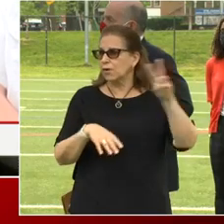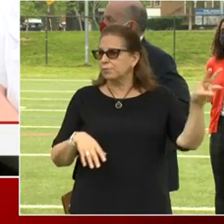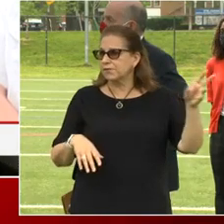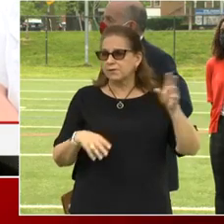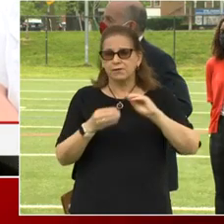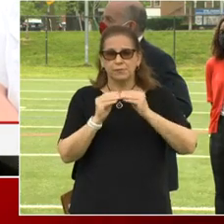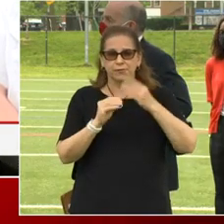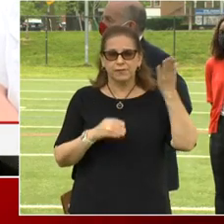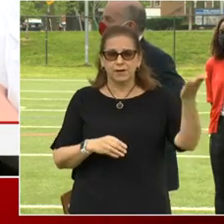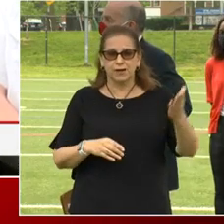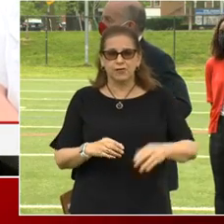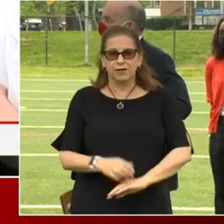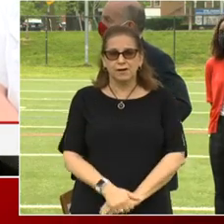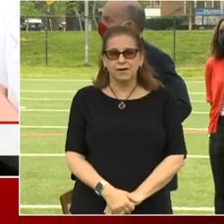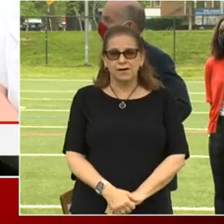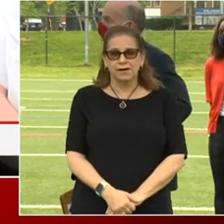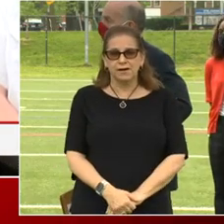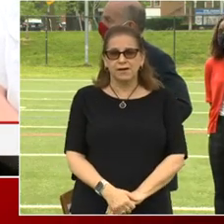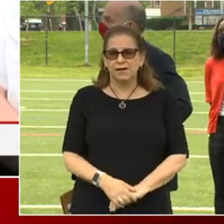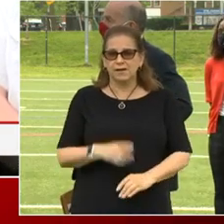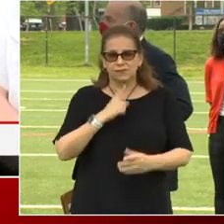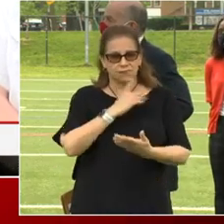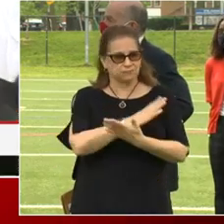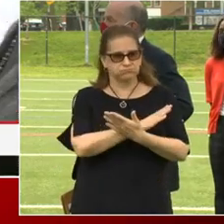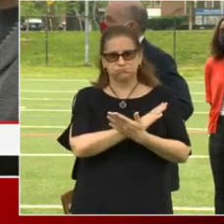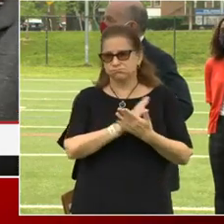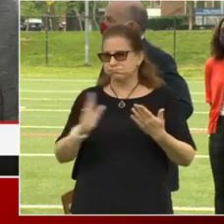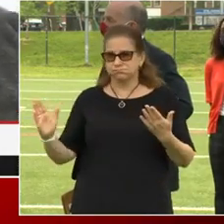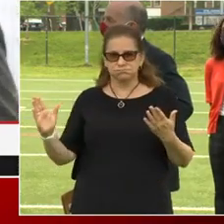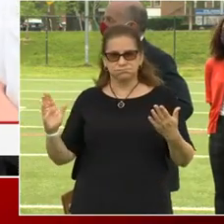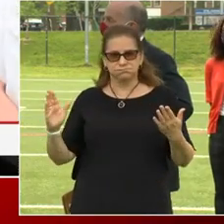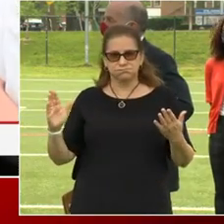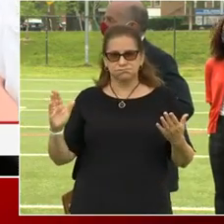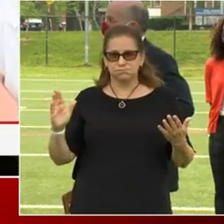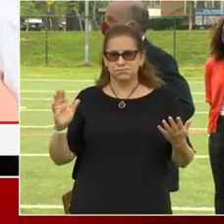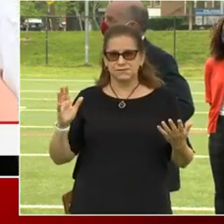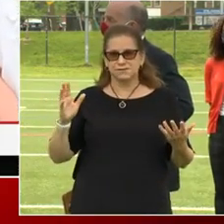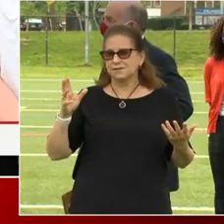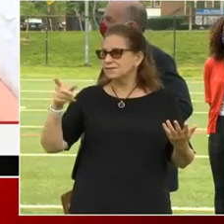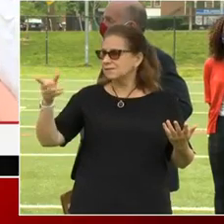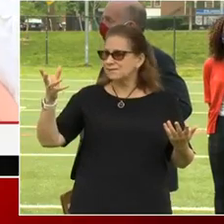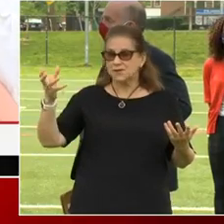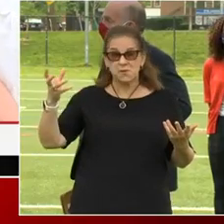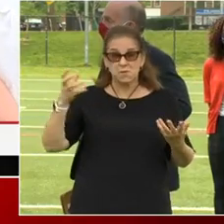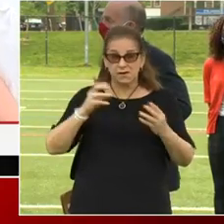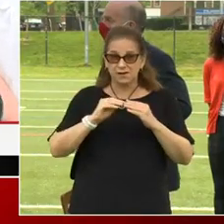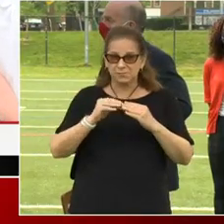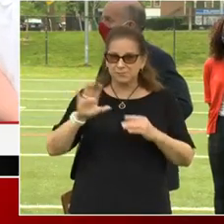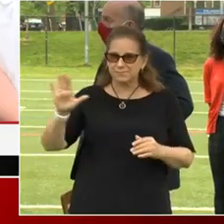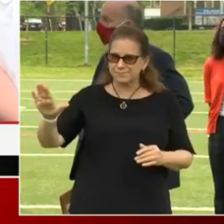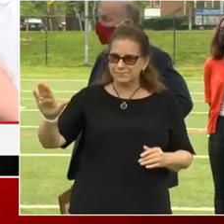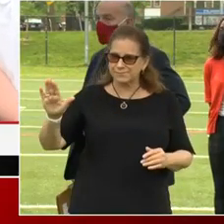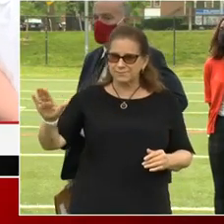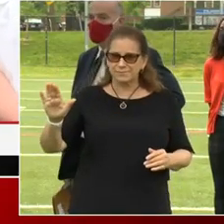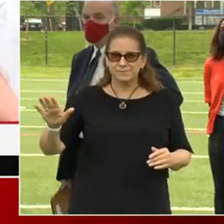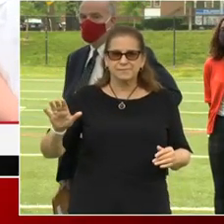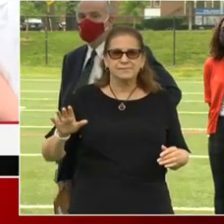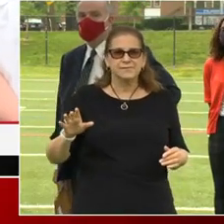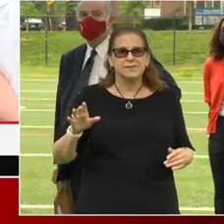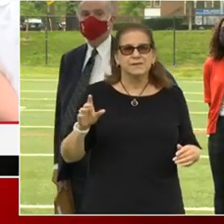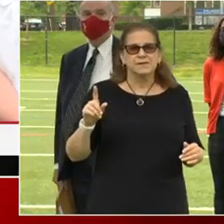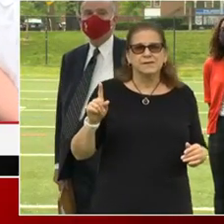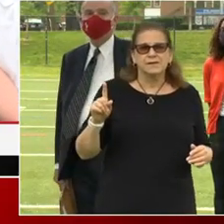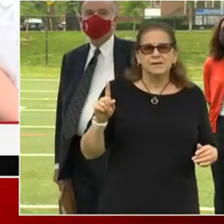seeing a mix across the board in that. We'll have to get you some specifics on that, Kobe. Okay. Was it